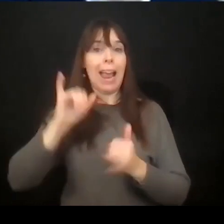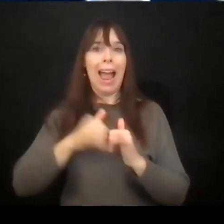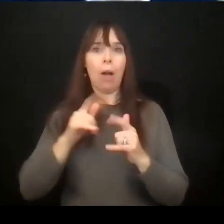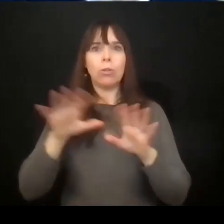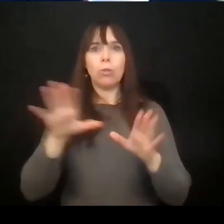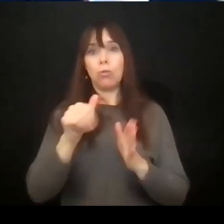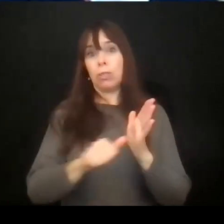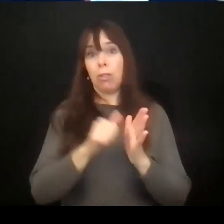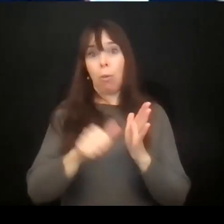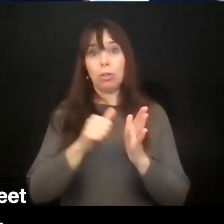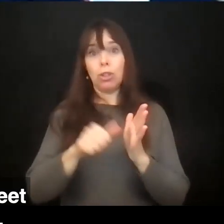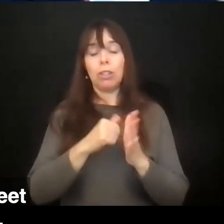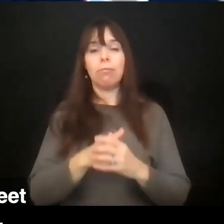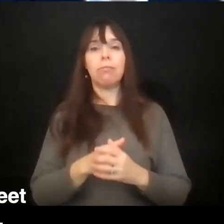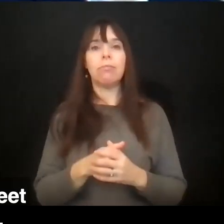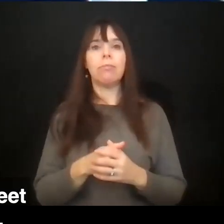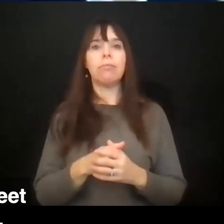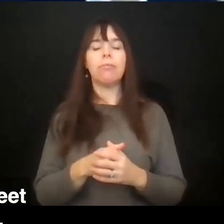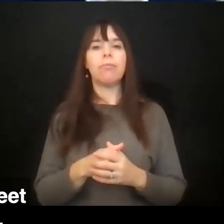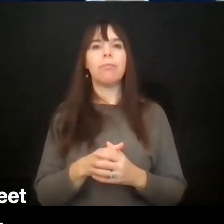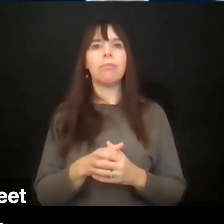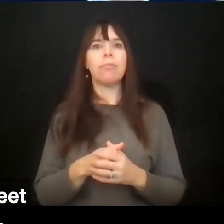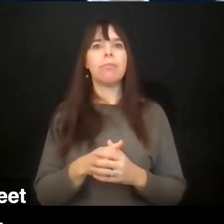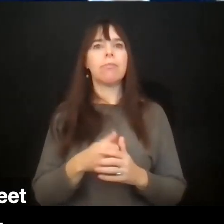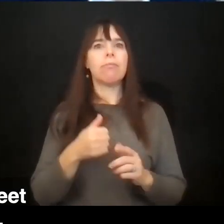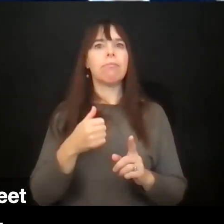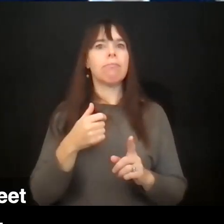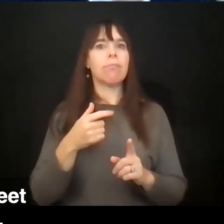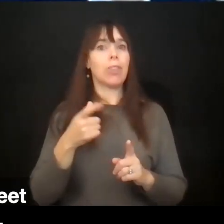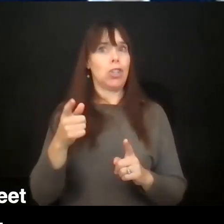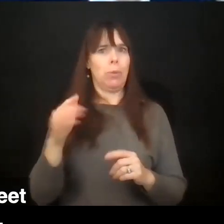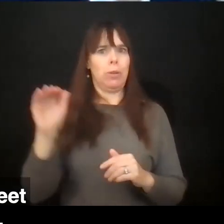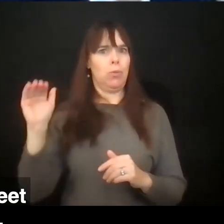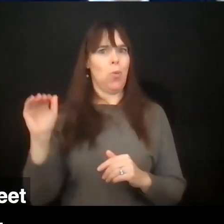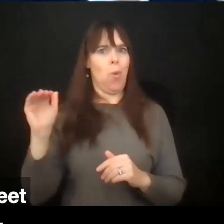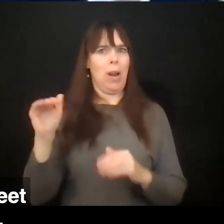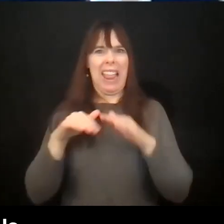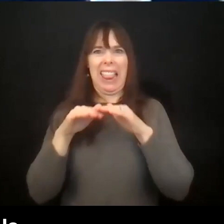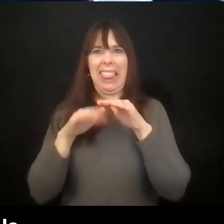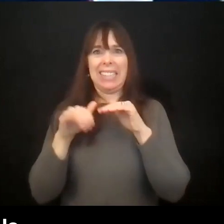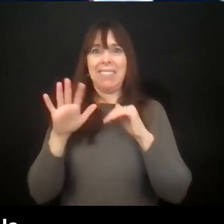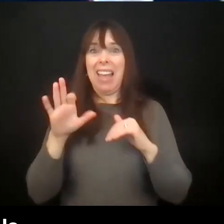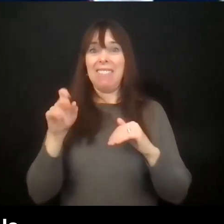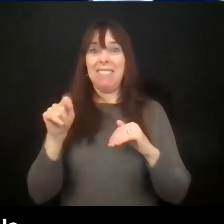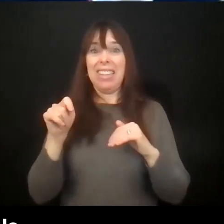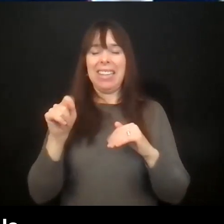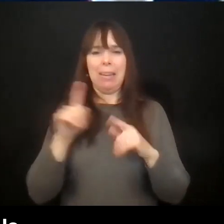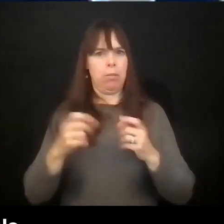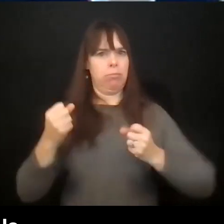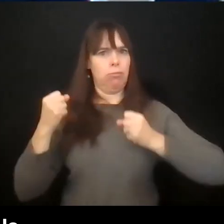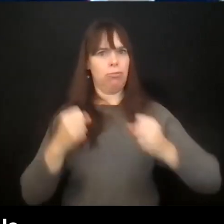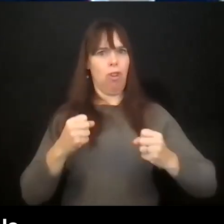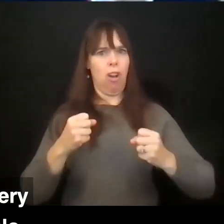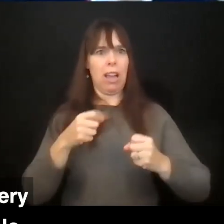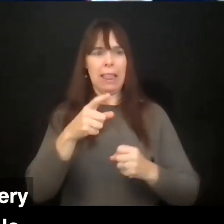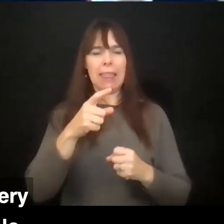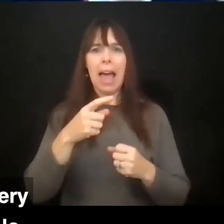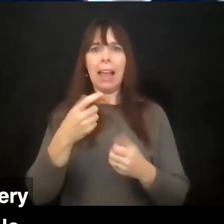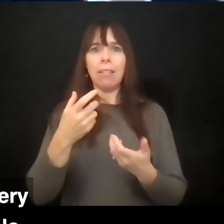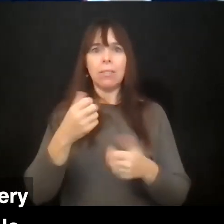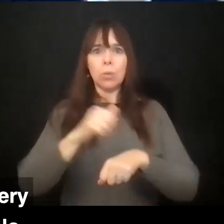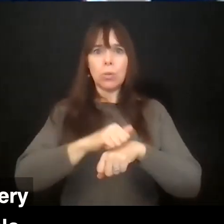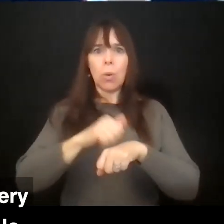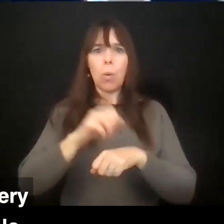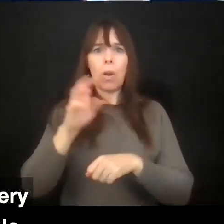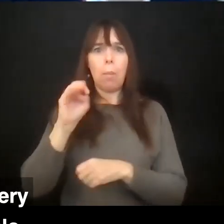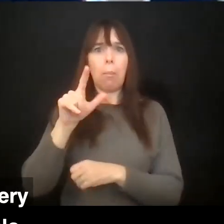sculpture. She was under 5 feet tall, but very strong because this is marble, and you have to